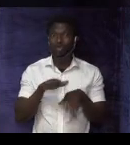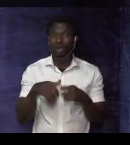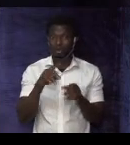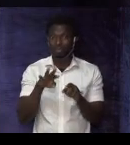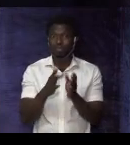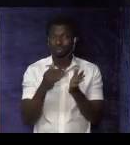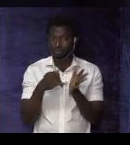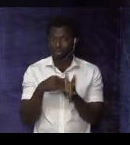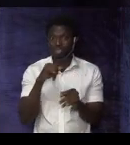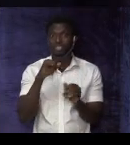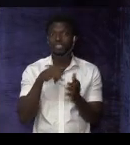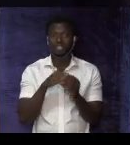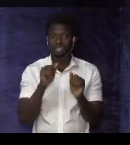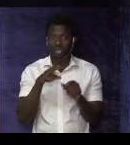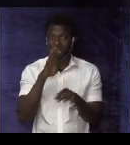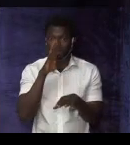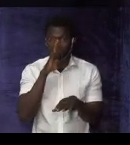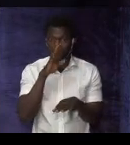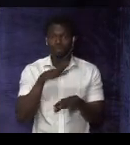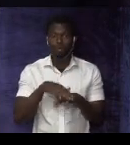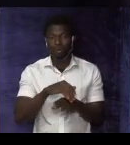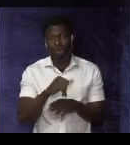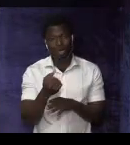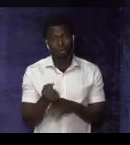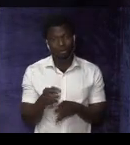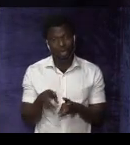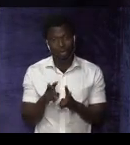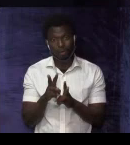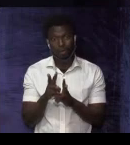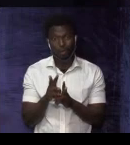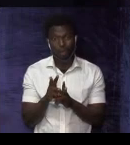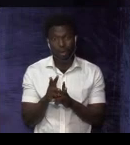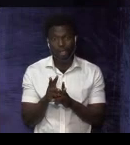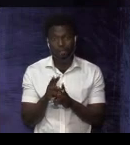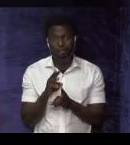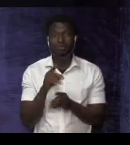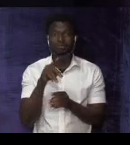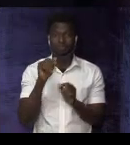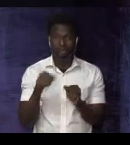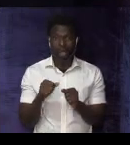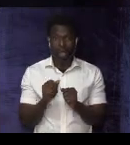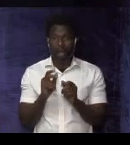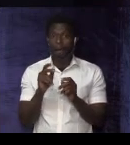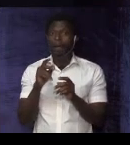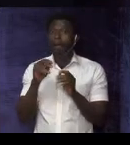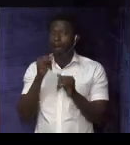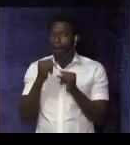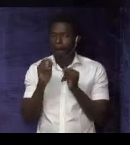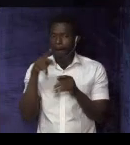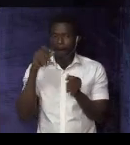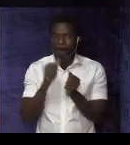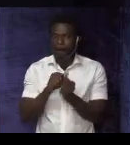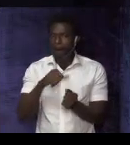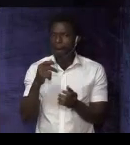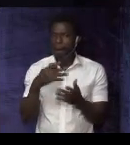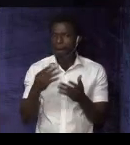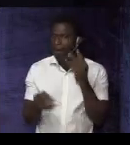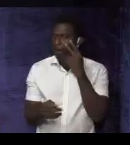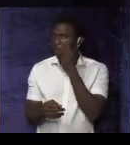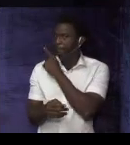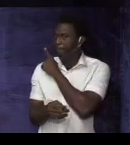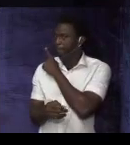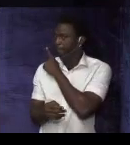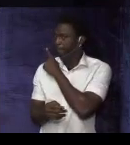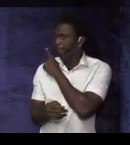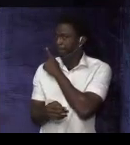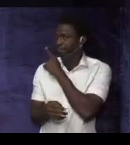we ended up with this. There could be another way we open it and we end up with another diagram. You could end up with something like this. So in this